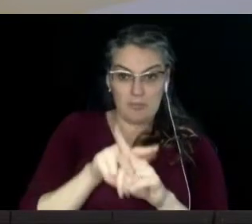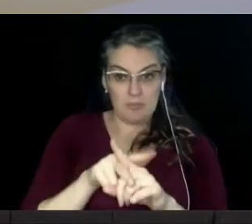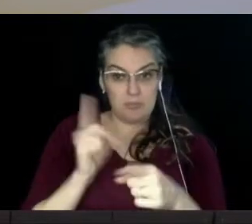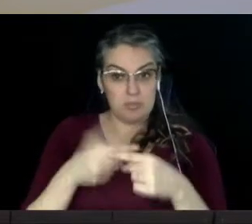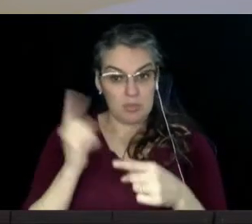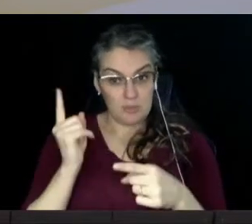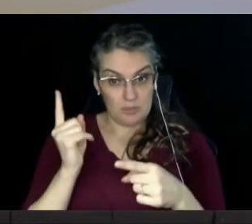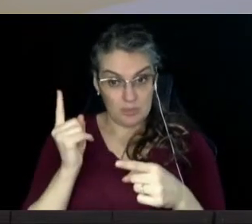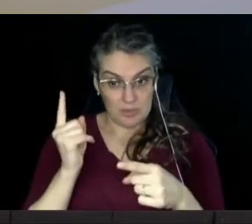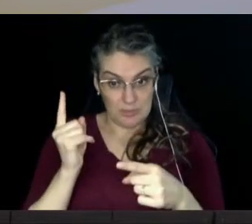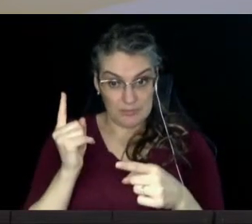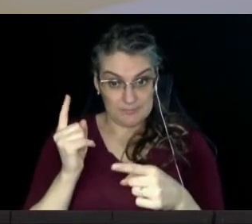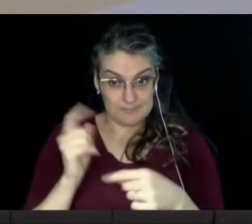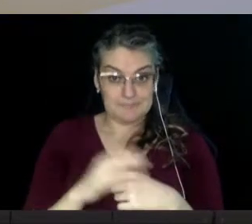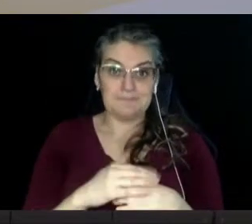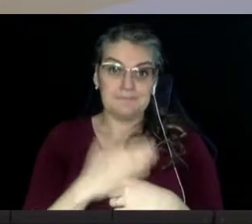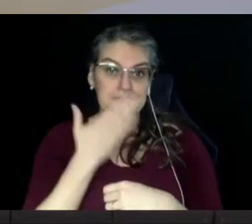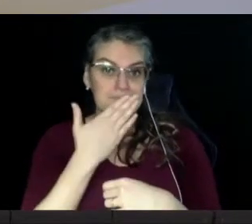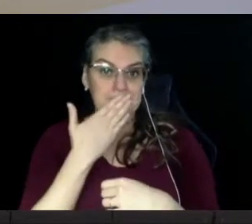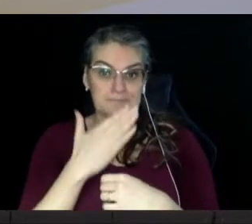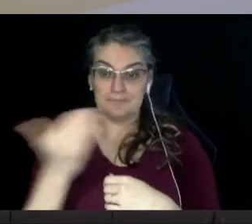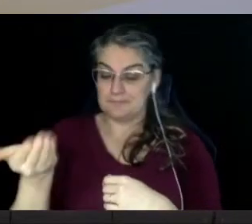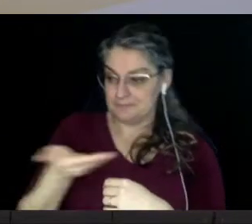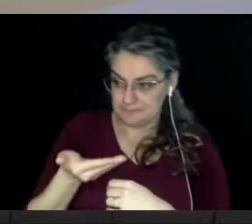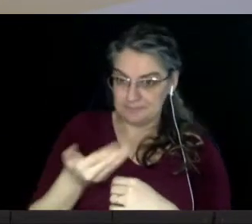Terrific. Thank you very much. You're welcome.